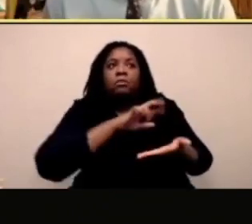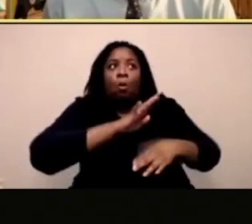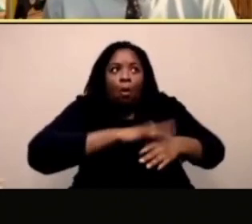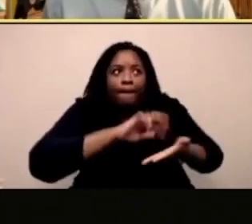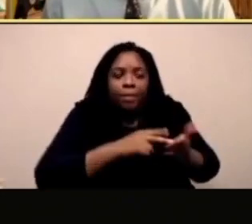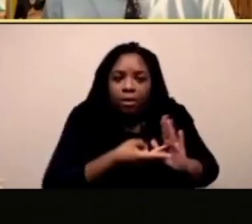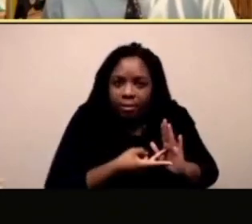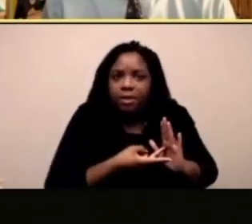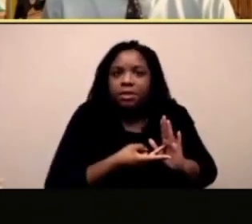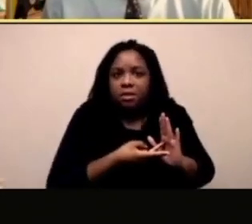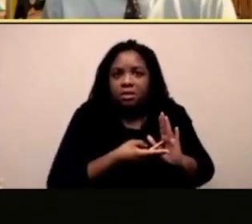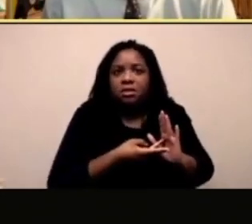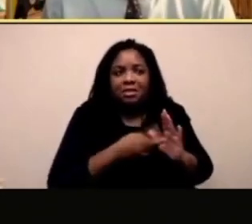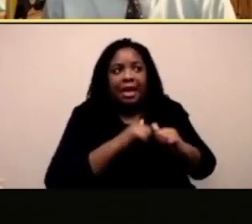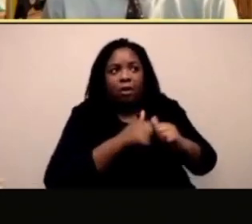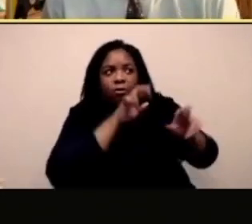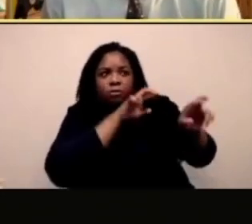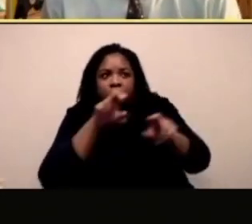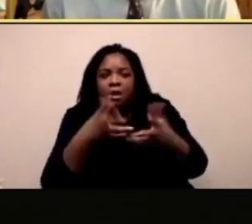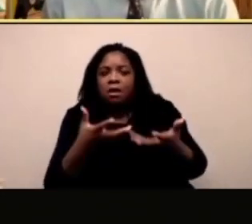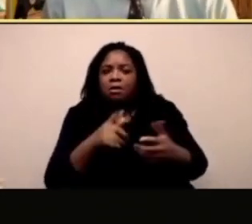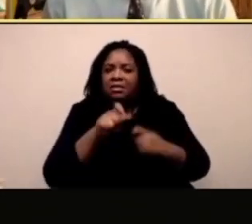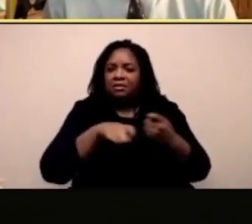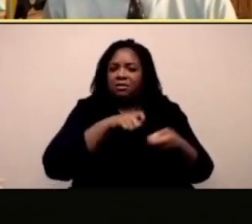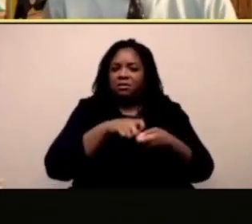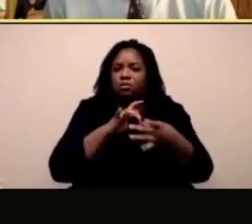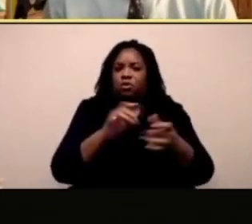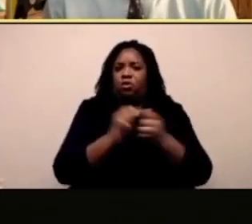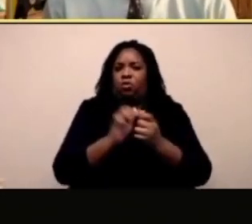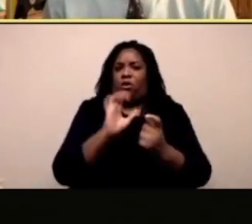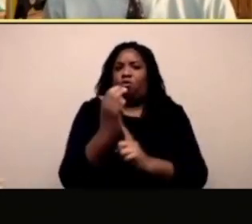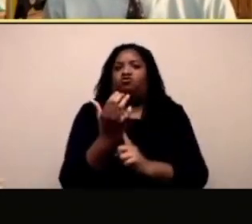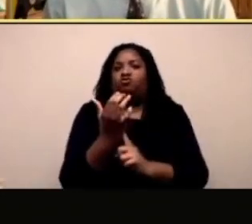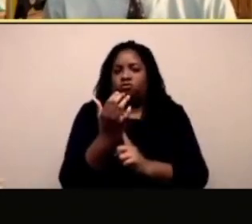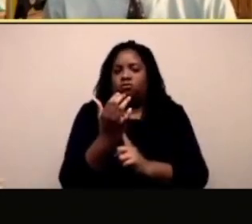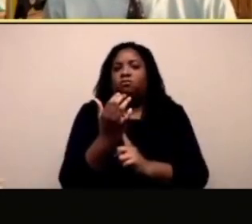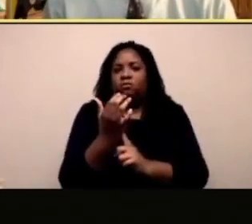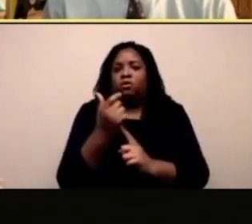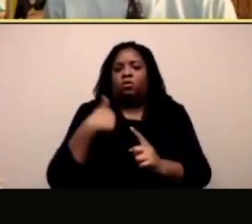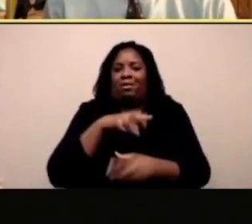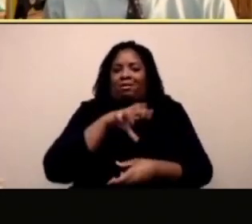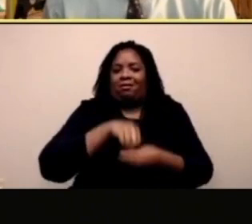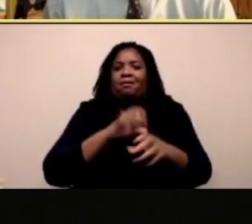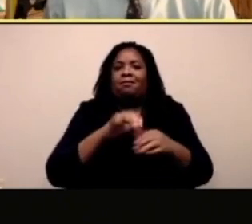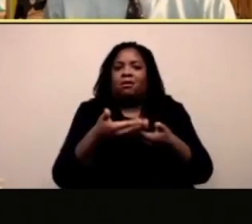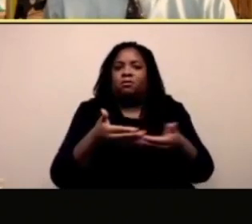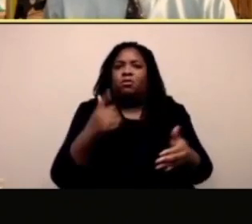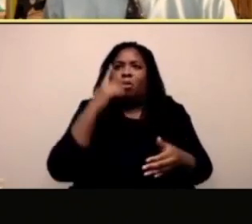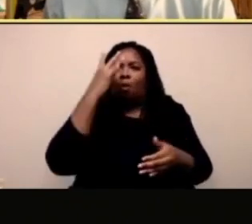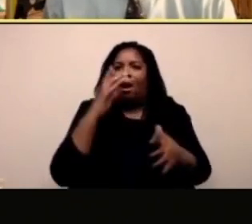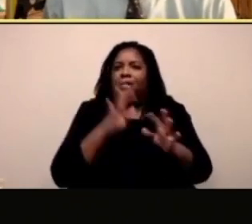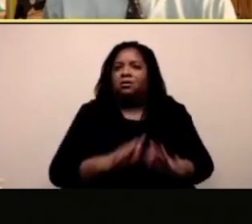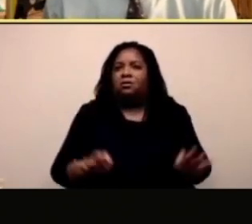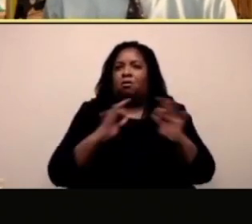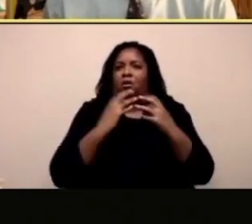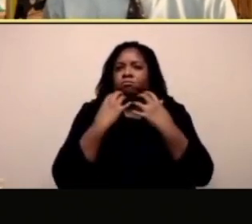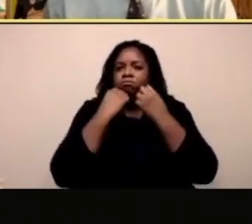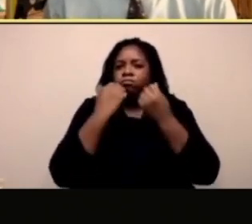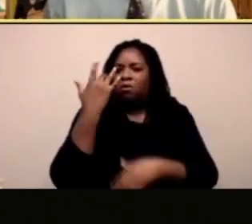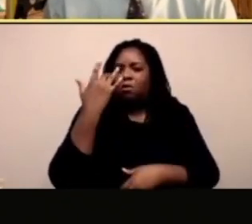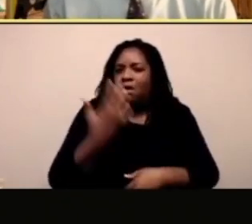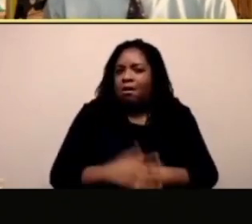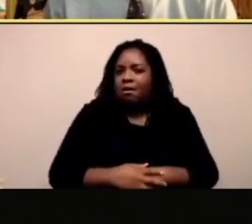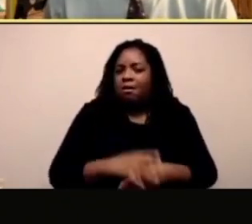being responsive, specifically culturally responsive in our classes? And why do we care? Are our